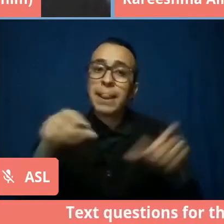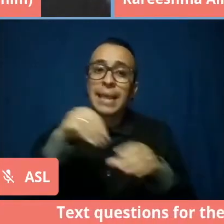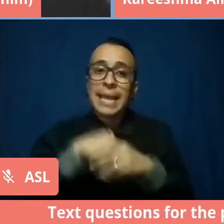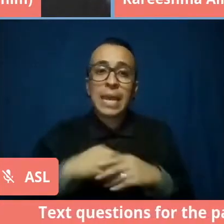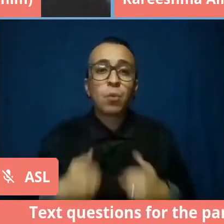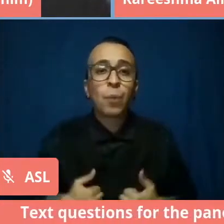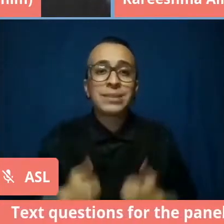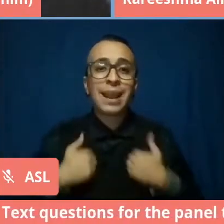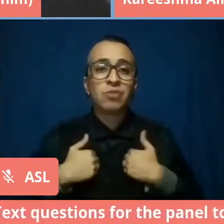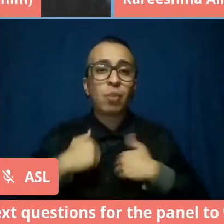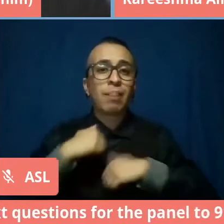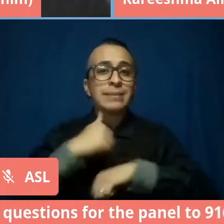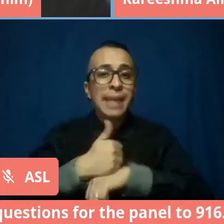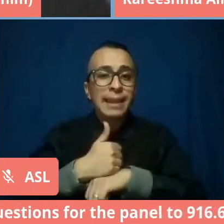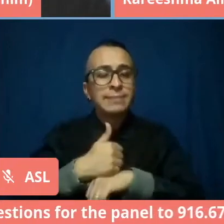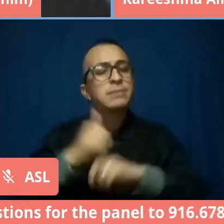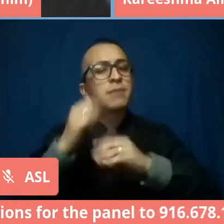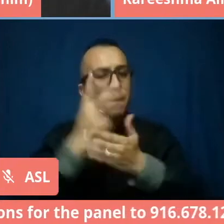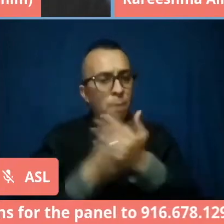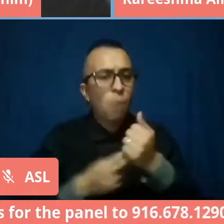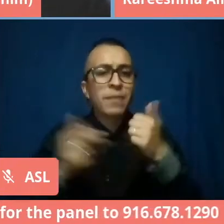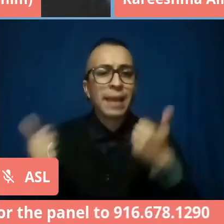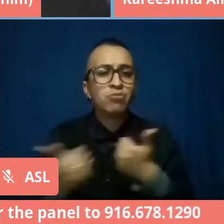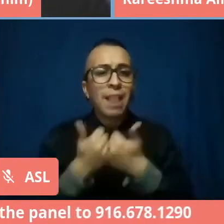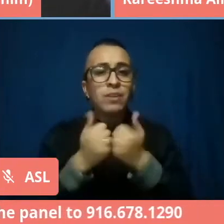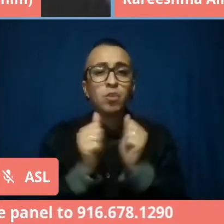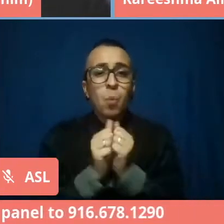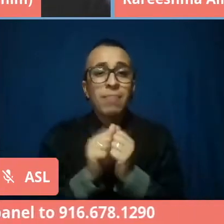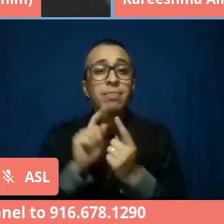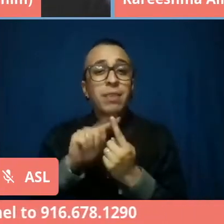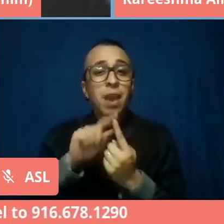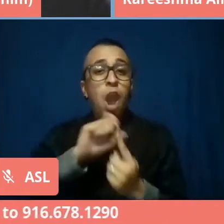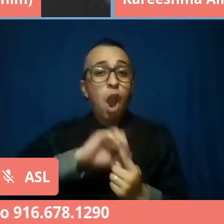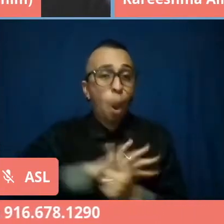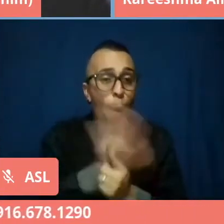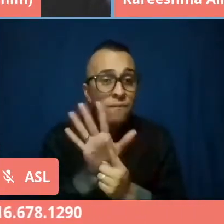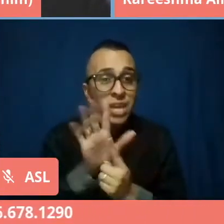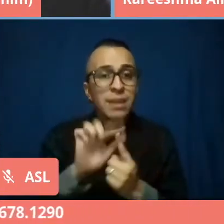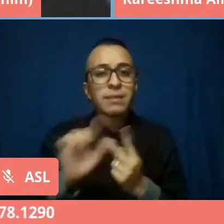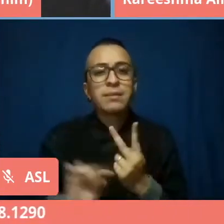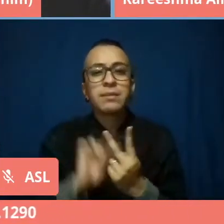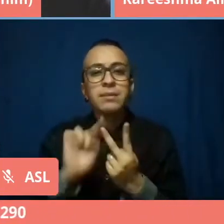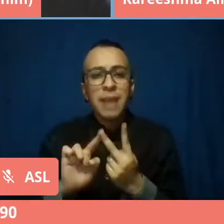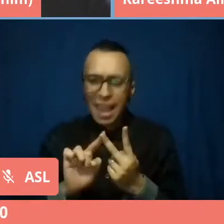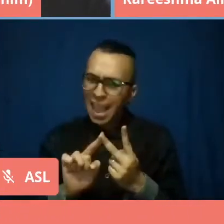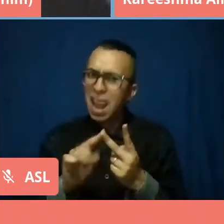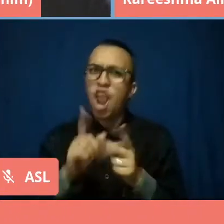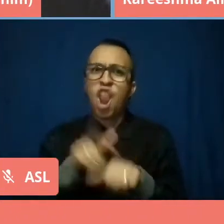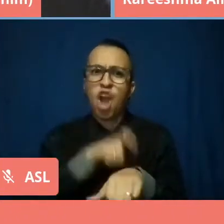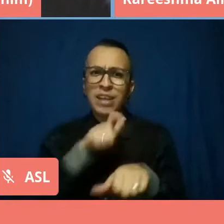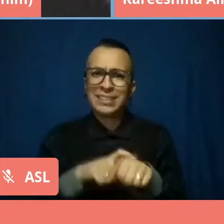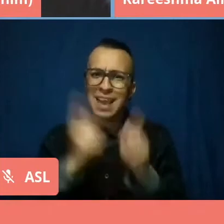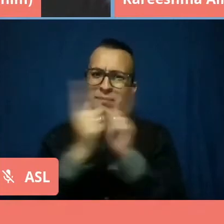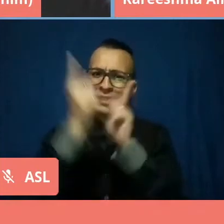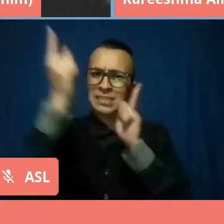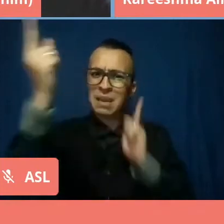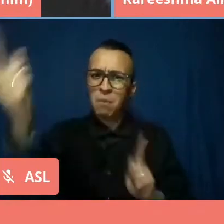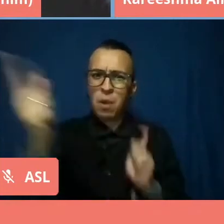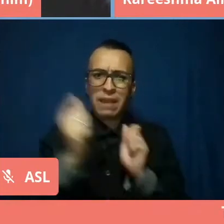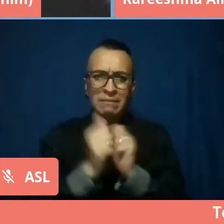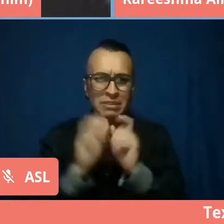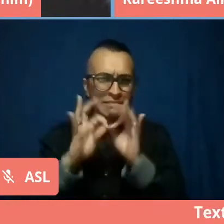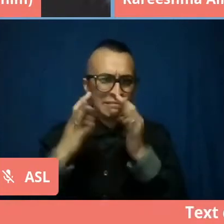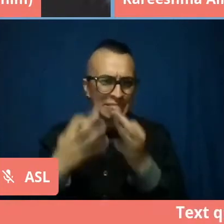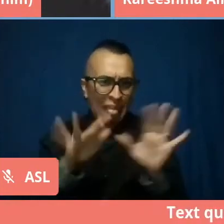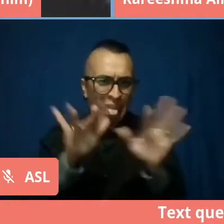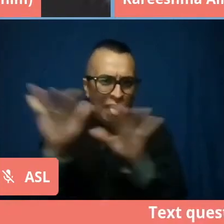settings, and both the challenge of the COVID outbreaks that are happening there and also the prolonged separation from loved ones with the policies that have